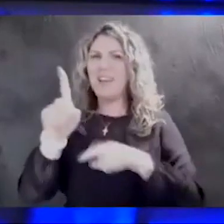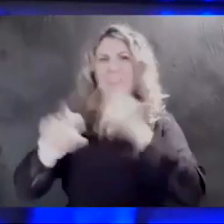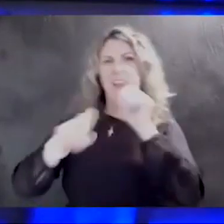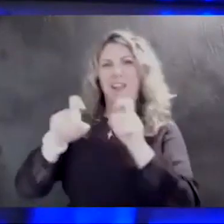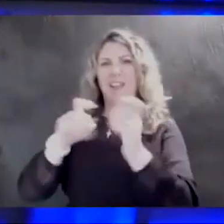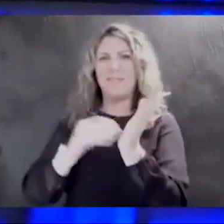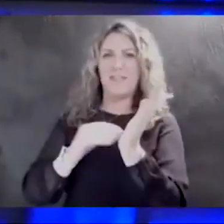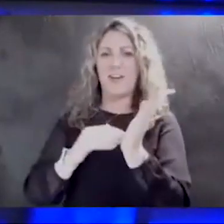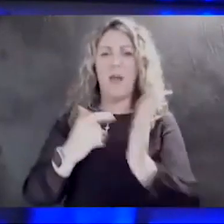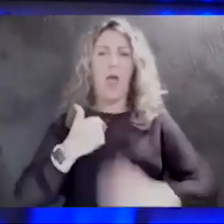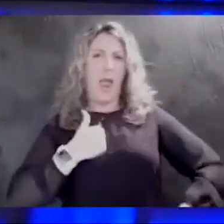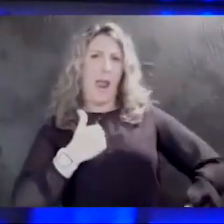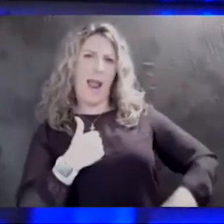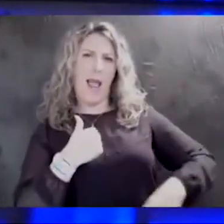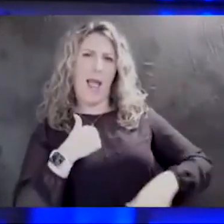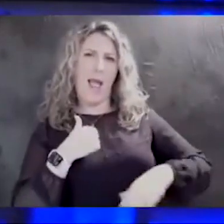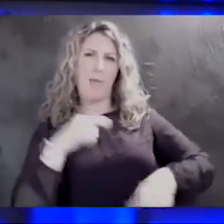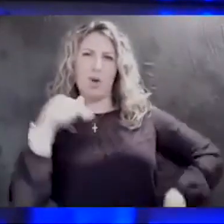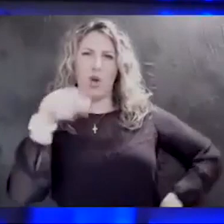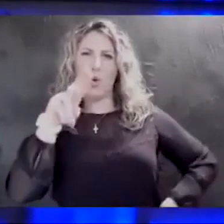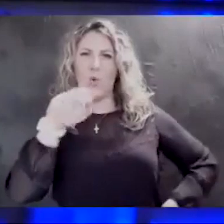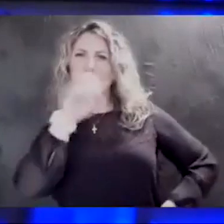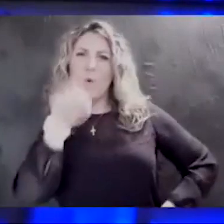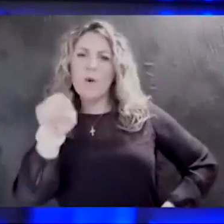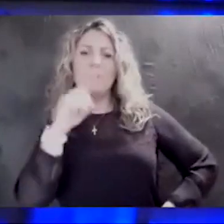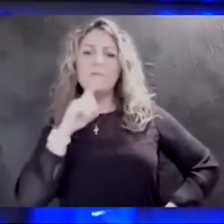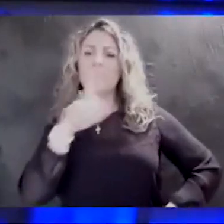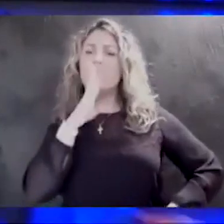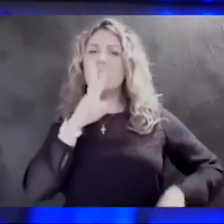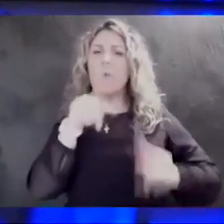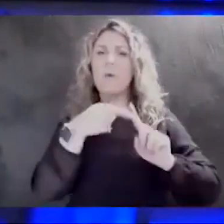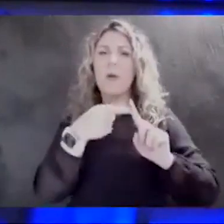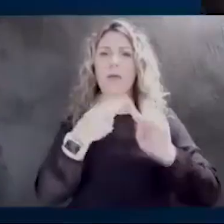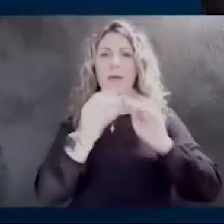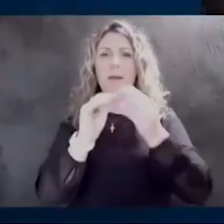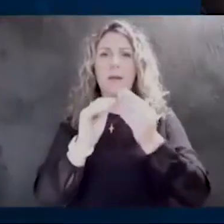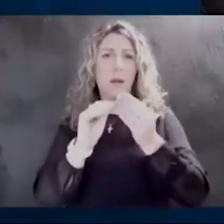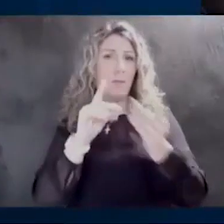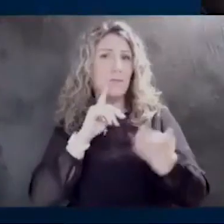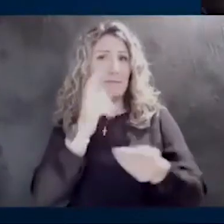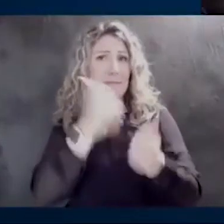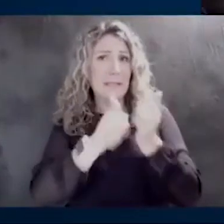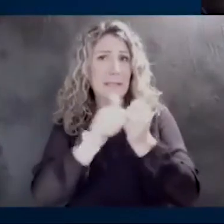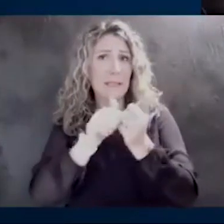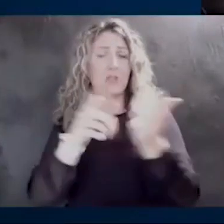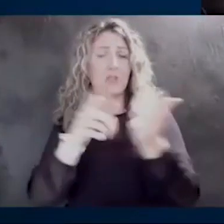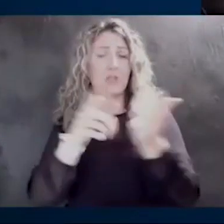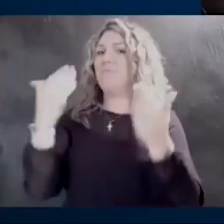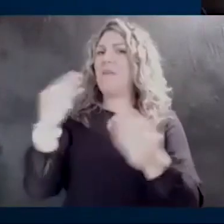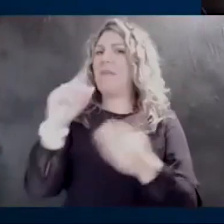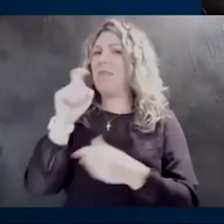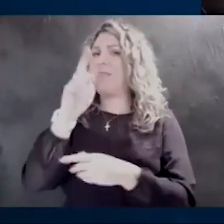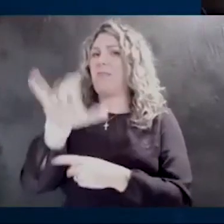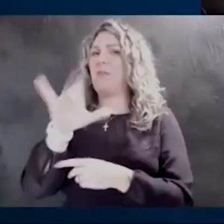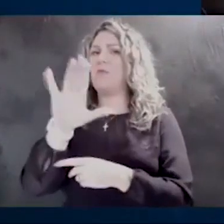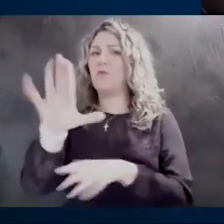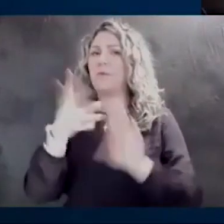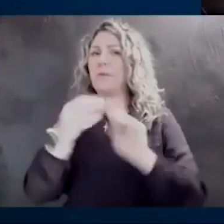quiz the docs, Senate. Have you talked about the numbers in each hospital? Not really, just okay, here we briefly go. touched on it. Larry Botts, talk about your numbers.